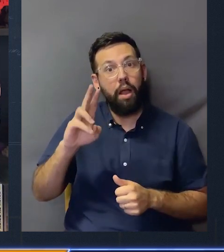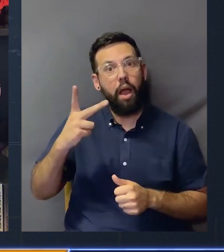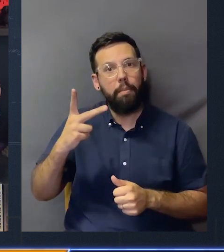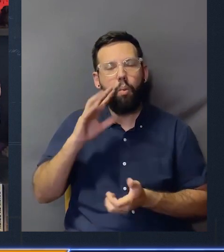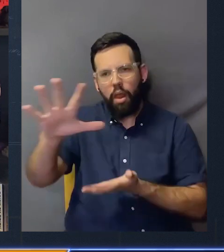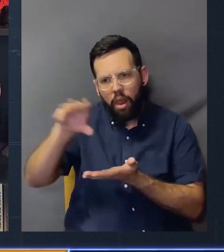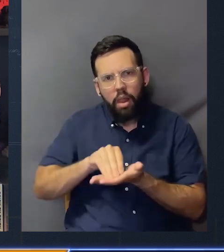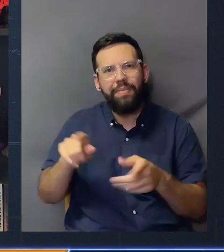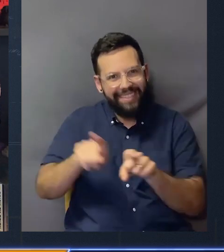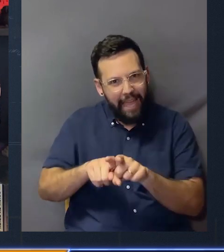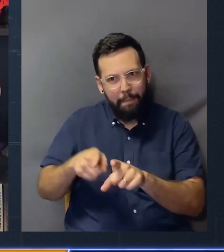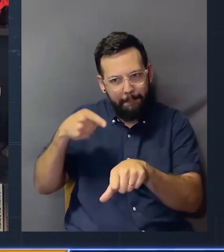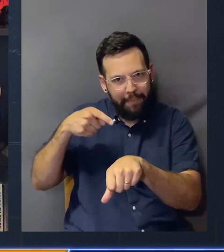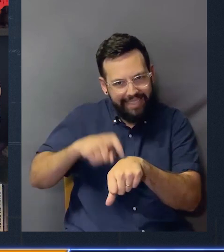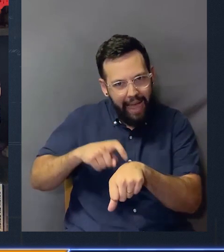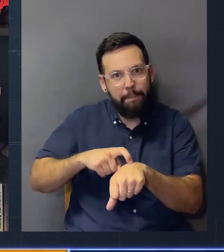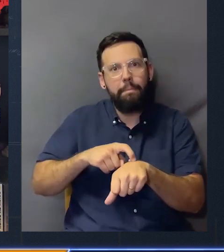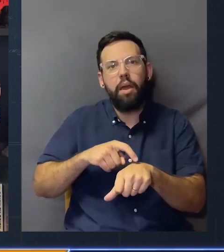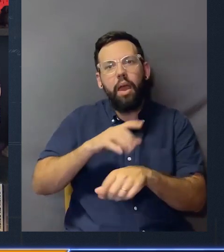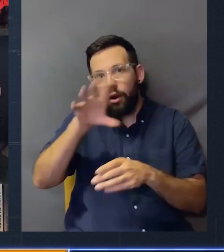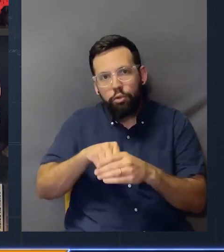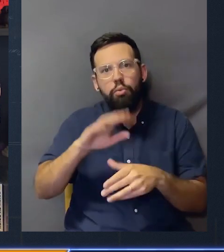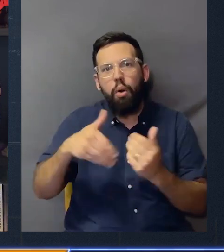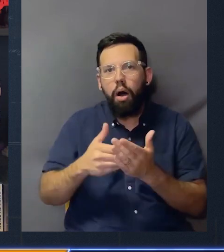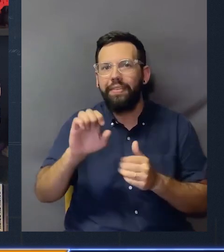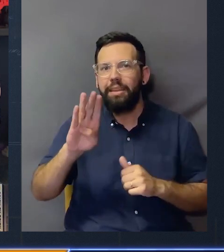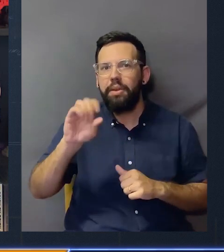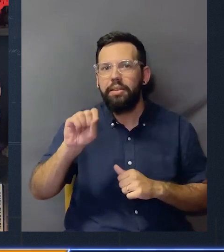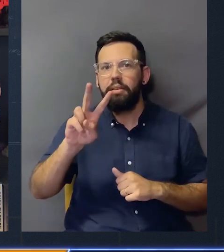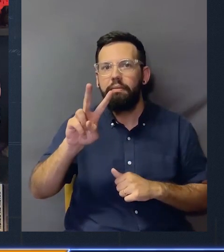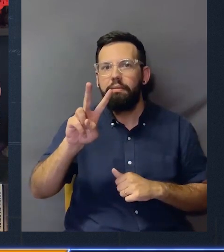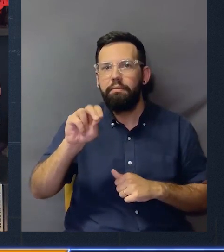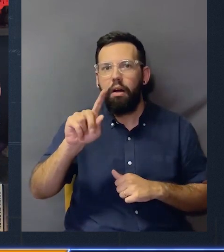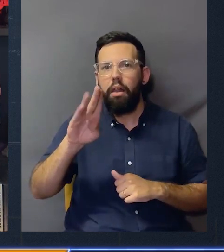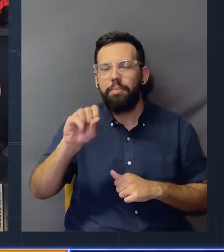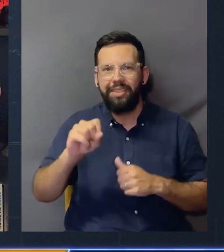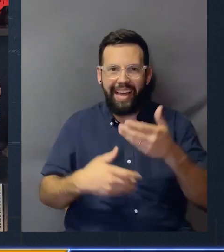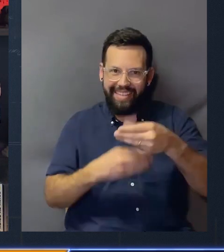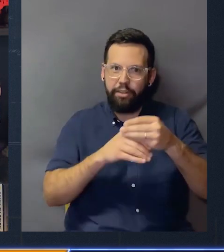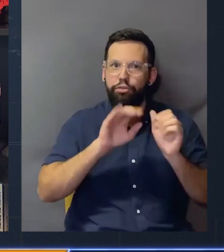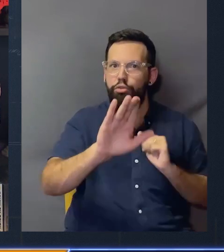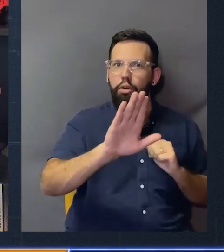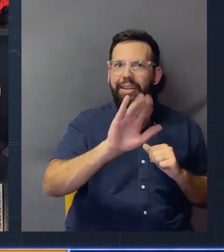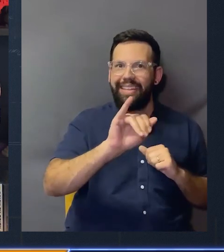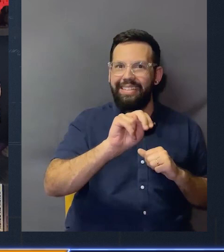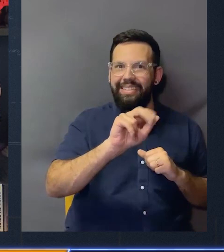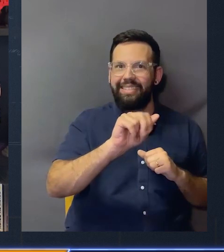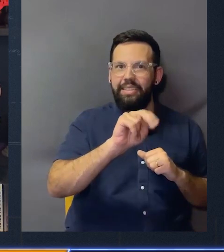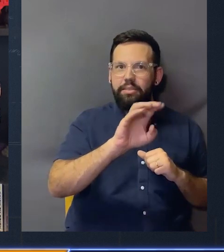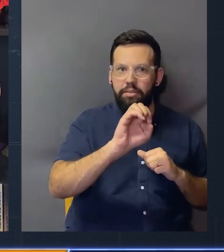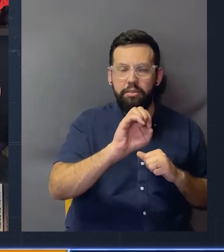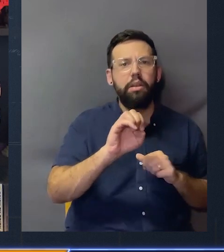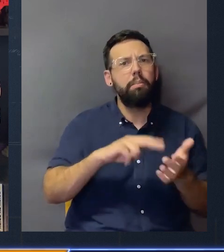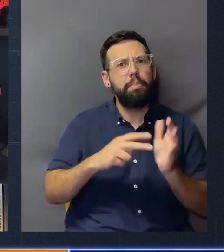EBS volumes attached to your EC2 instance. This means that you better preserve the state of your application. The cool thing, this